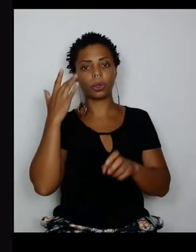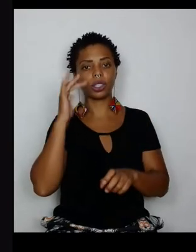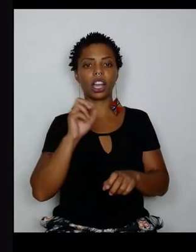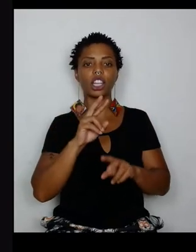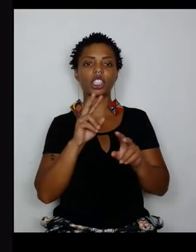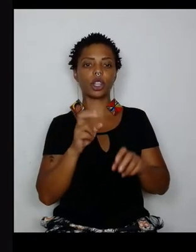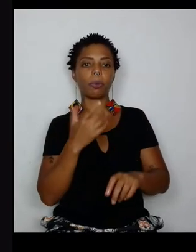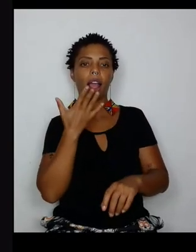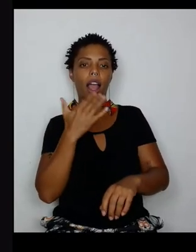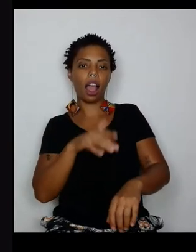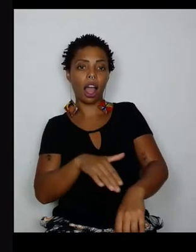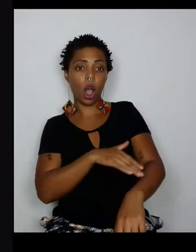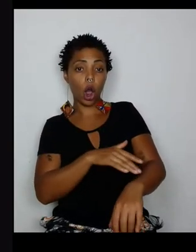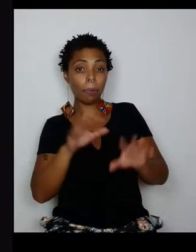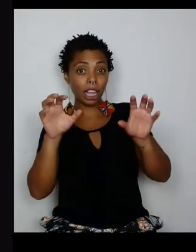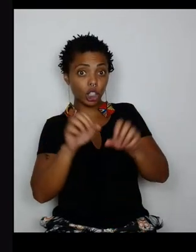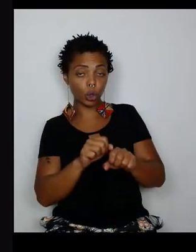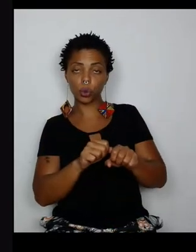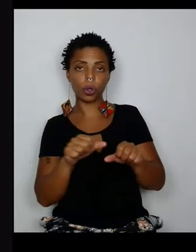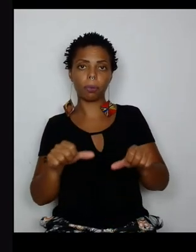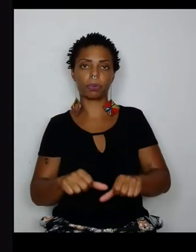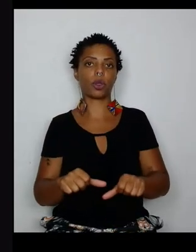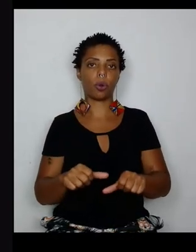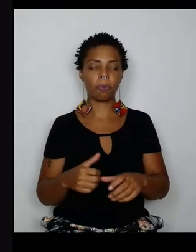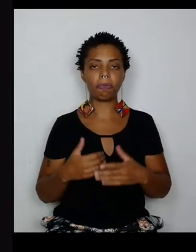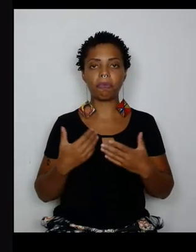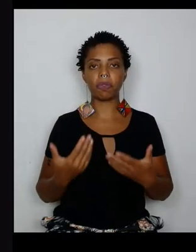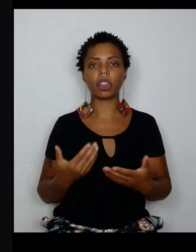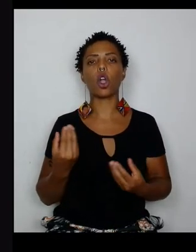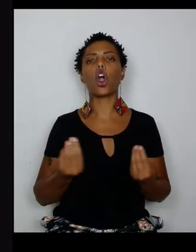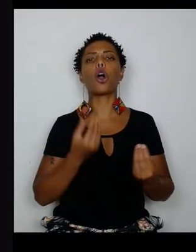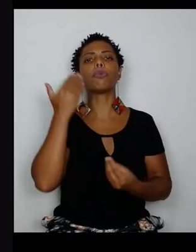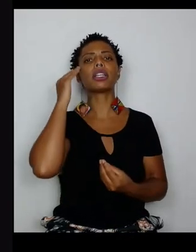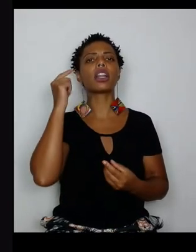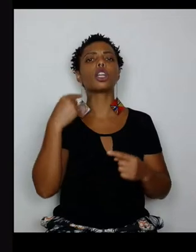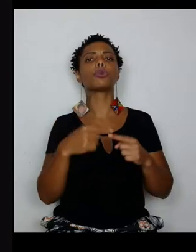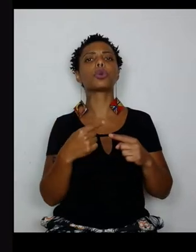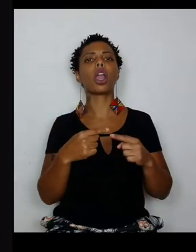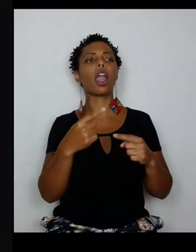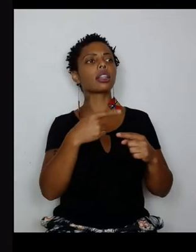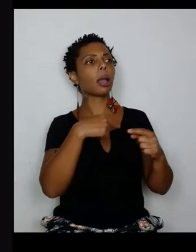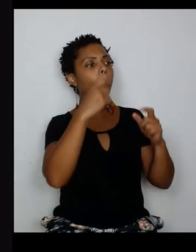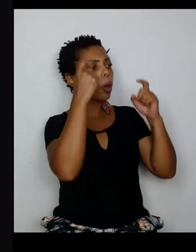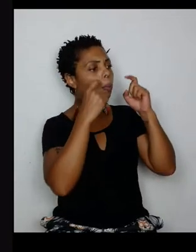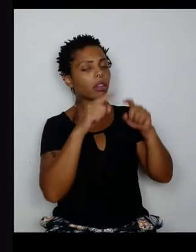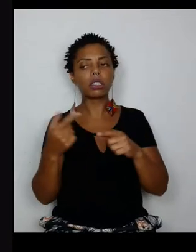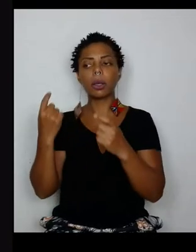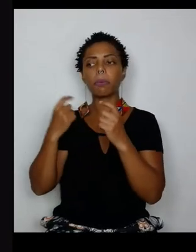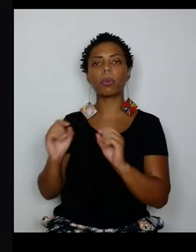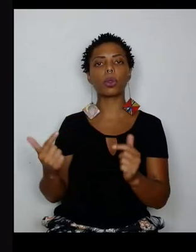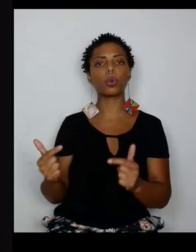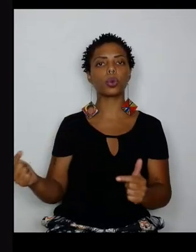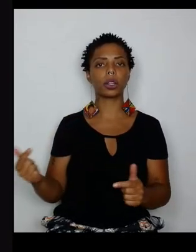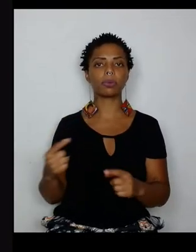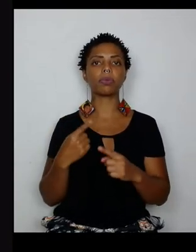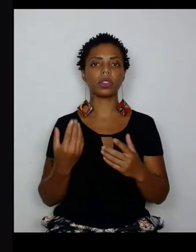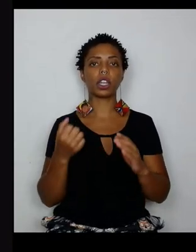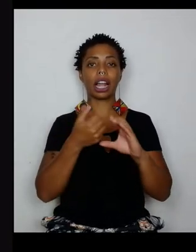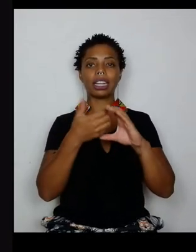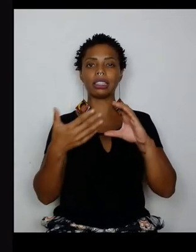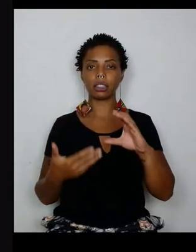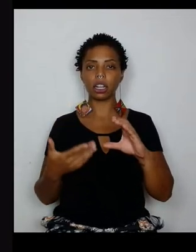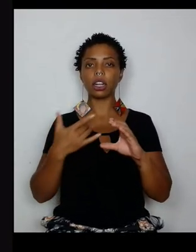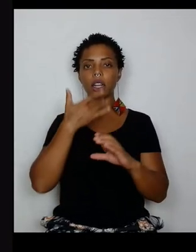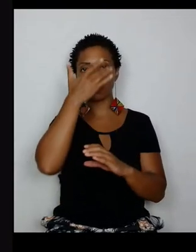indeed one of the negative characteristics attributed to brown skinned people by savants were